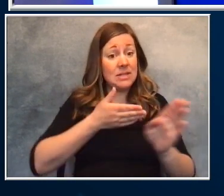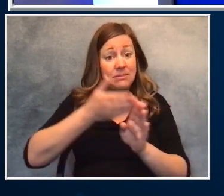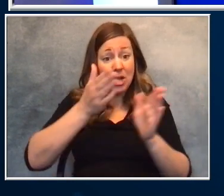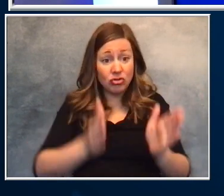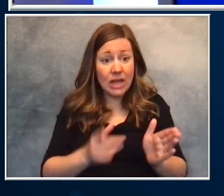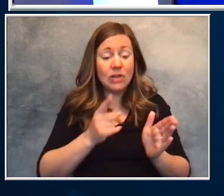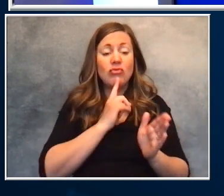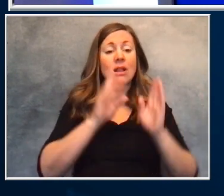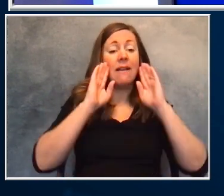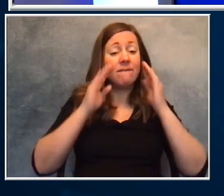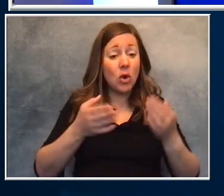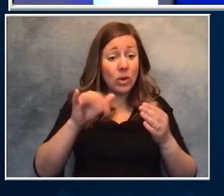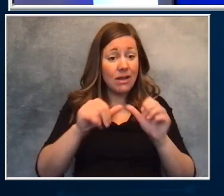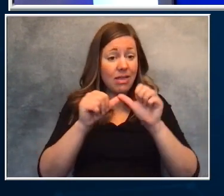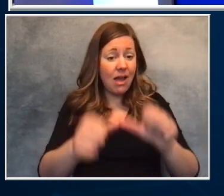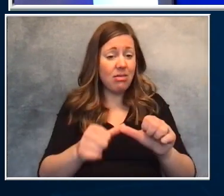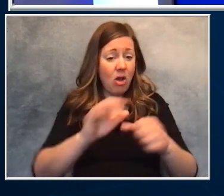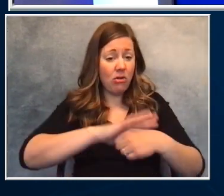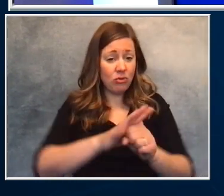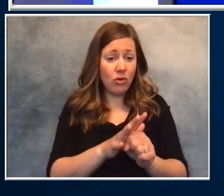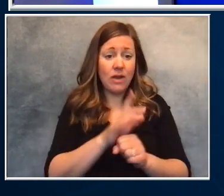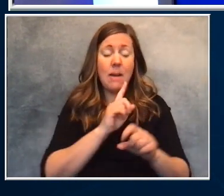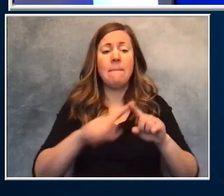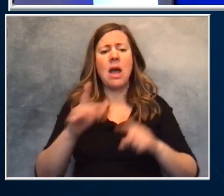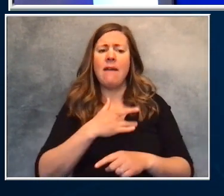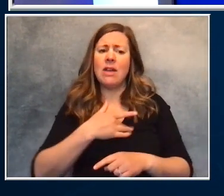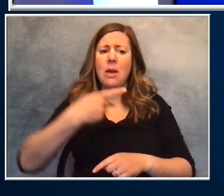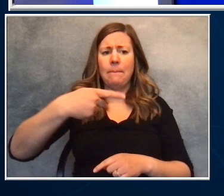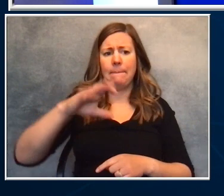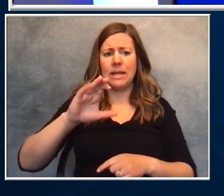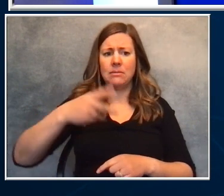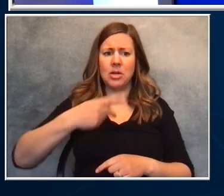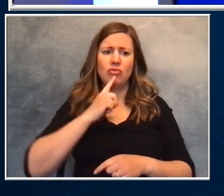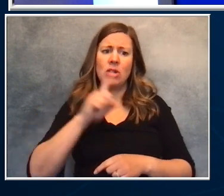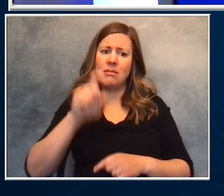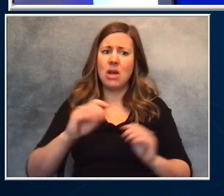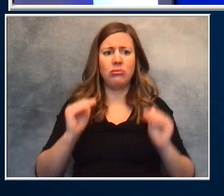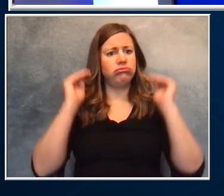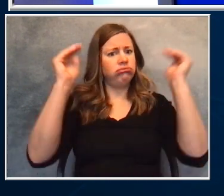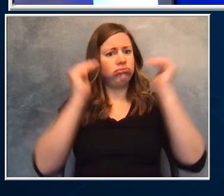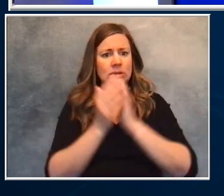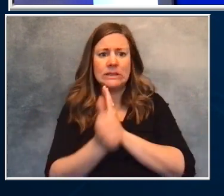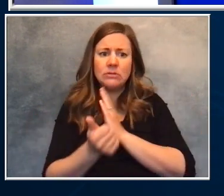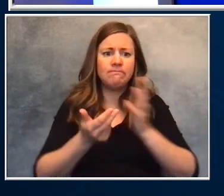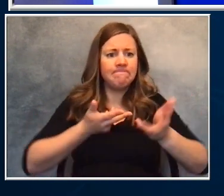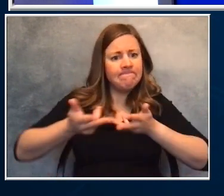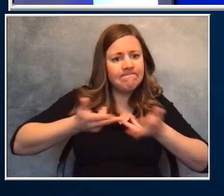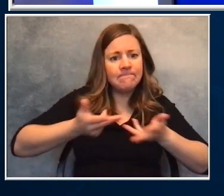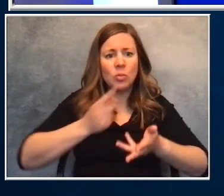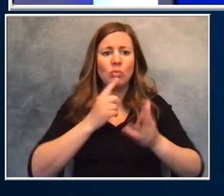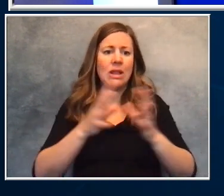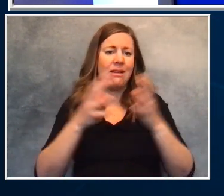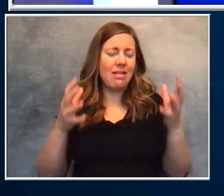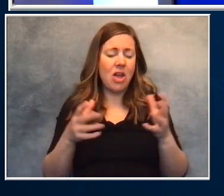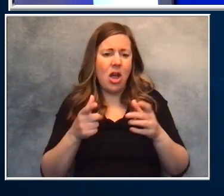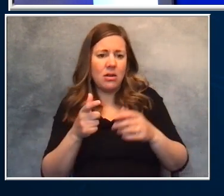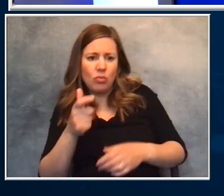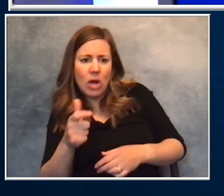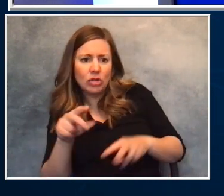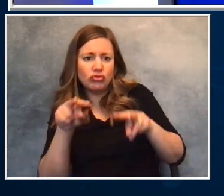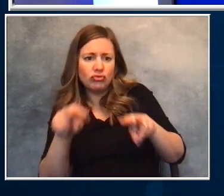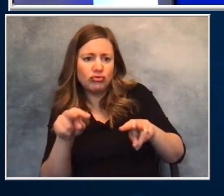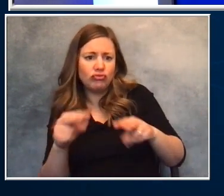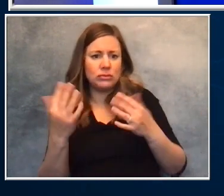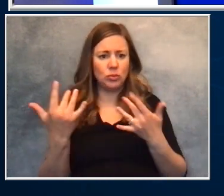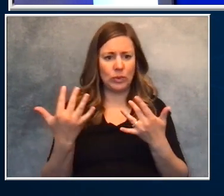focus on this long COVID thing, but I do think primary care physicians have to be highly skilled because so much of this is a watchful waiting at this time still, I